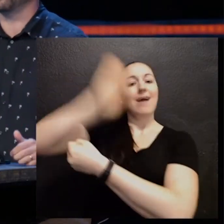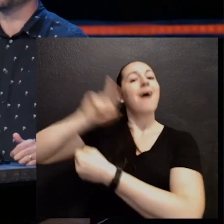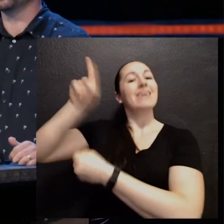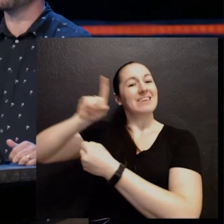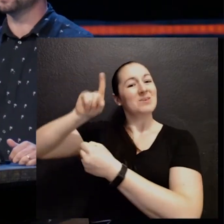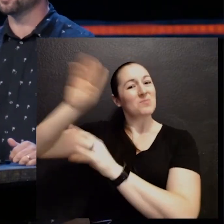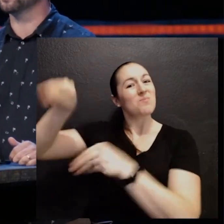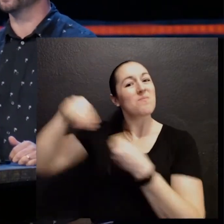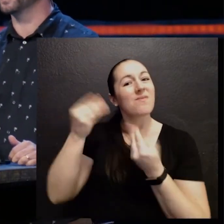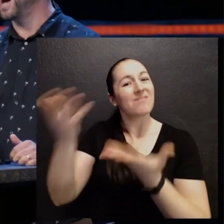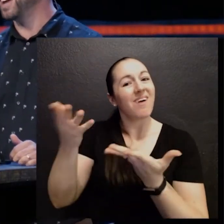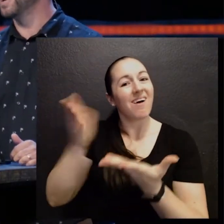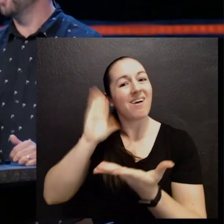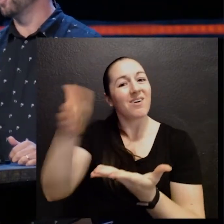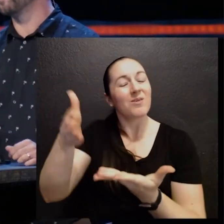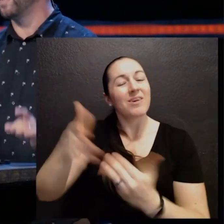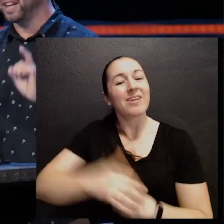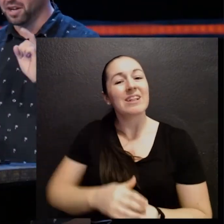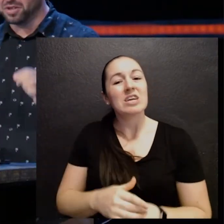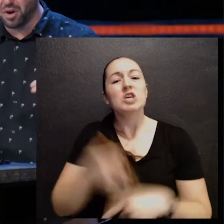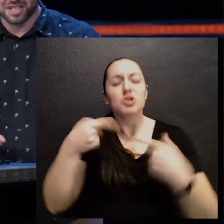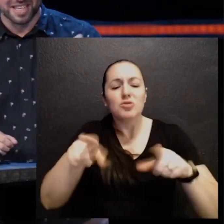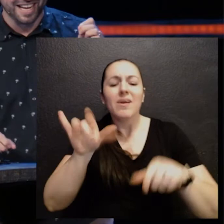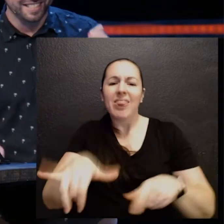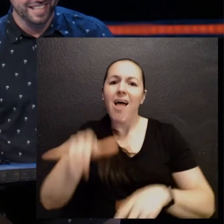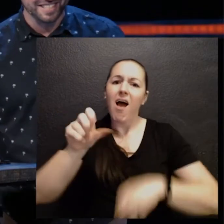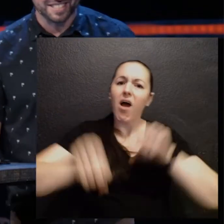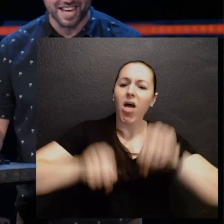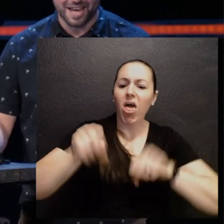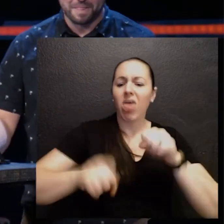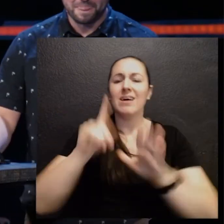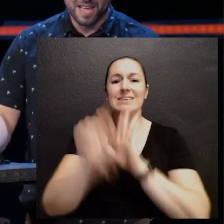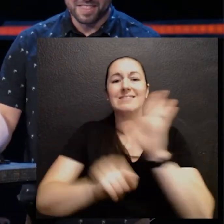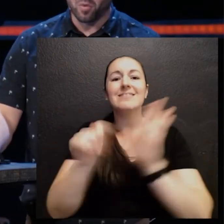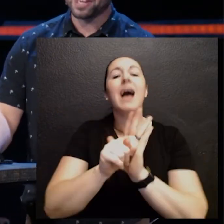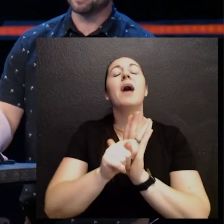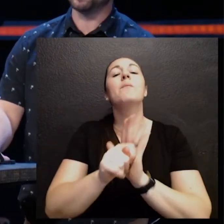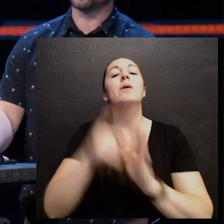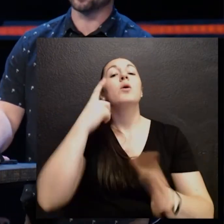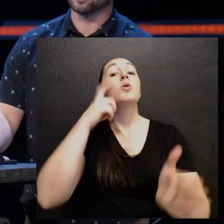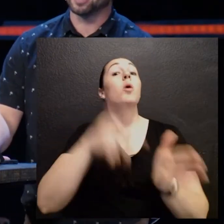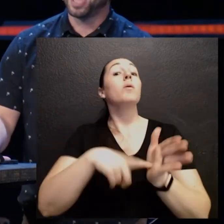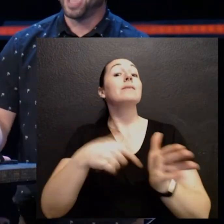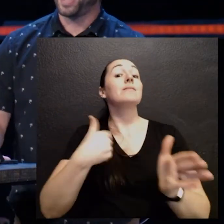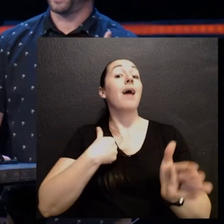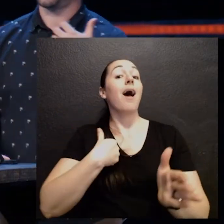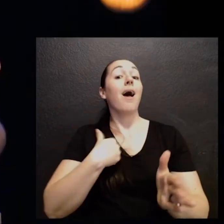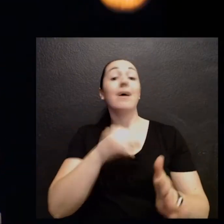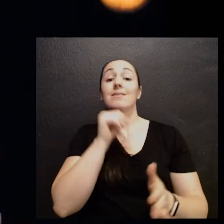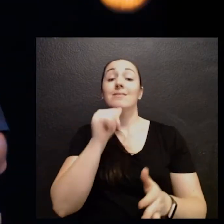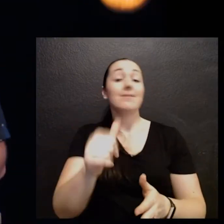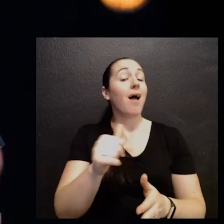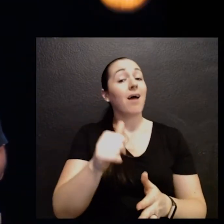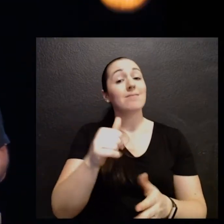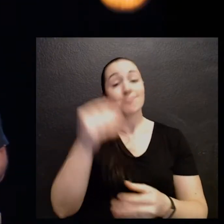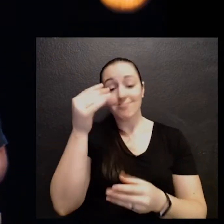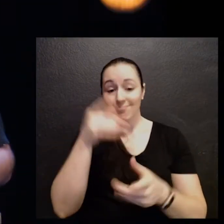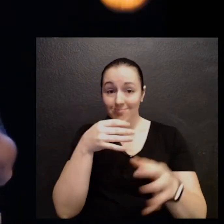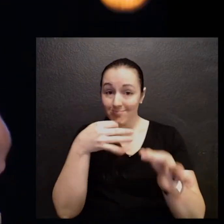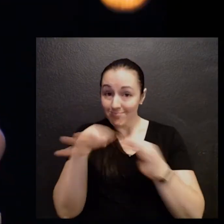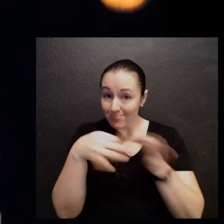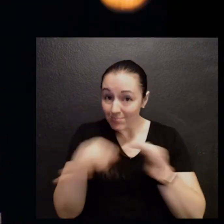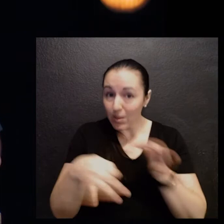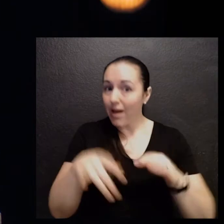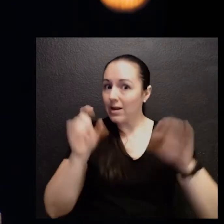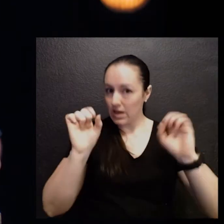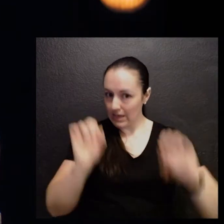uncertain times, we can be certain that God will provide. Now notice I didn't say that we can be certain how God will provide